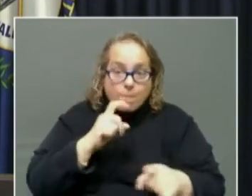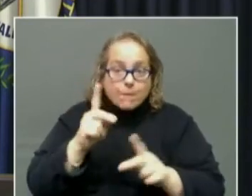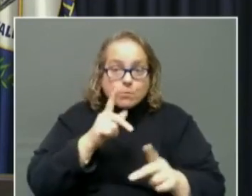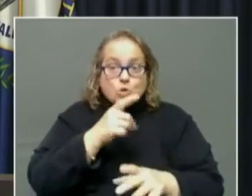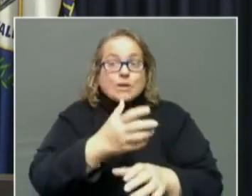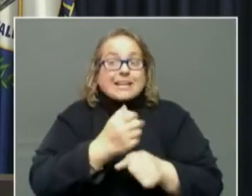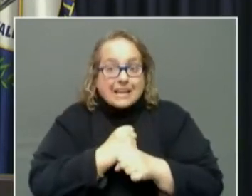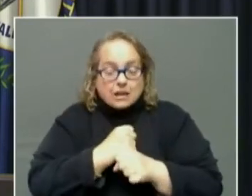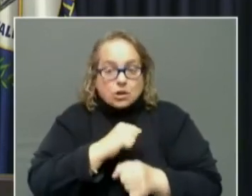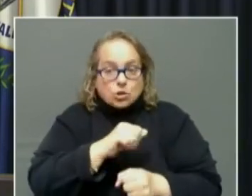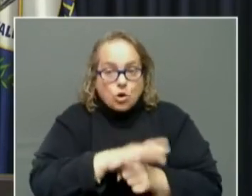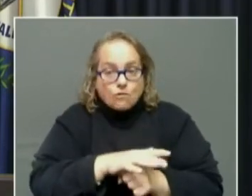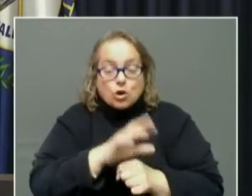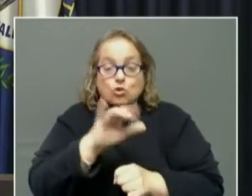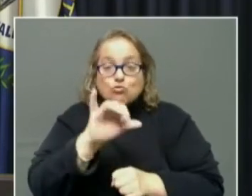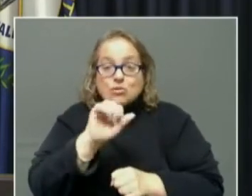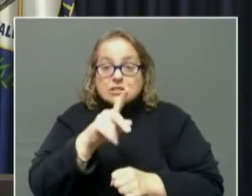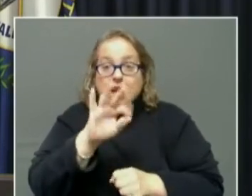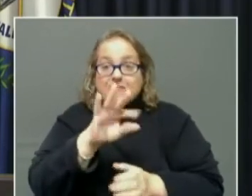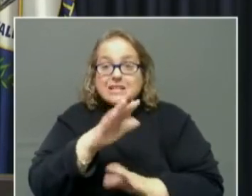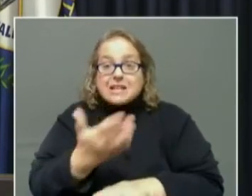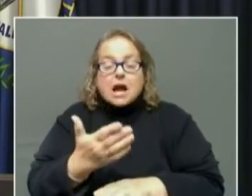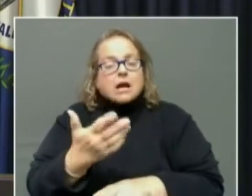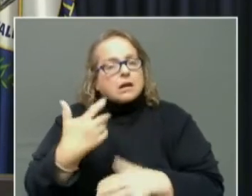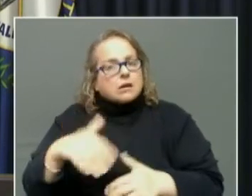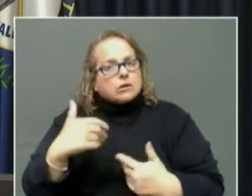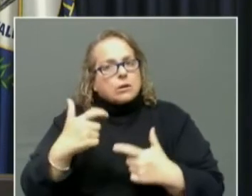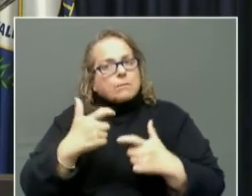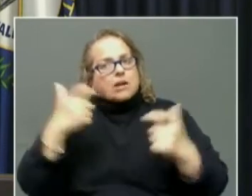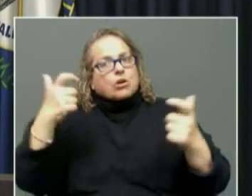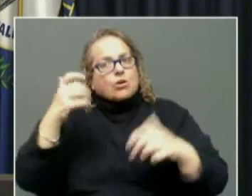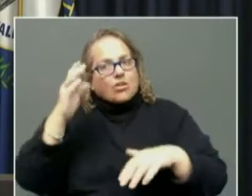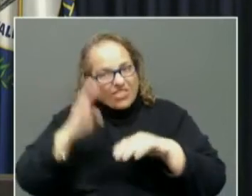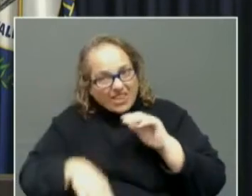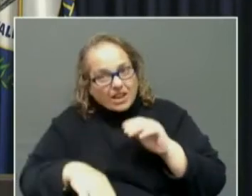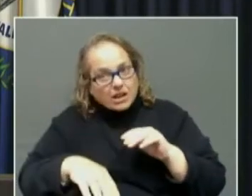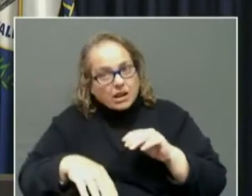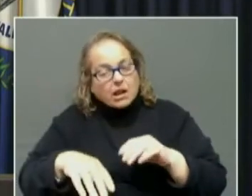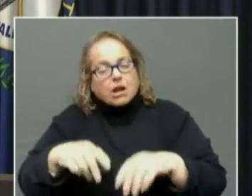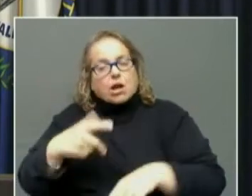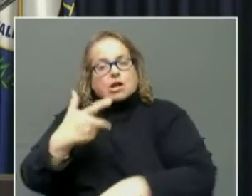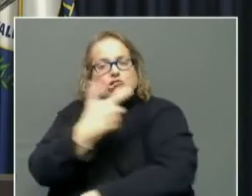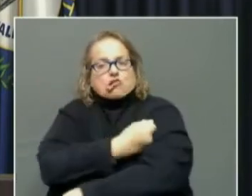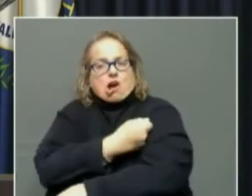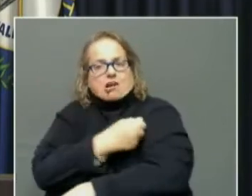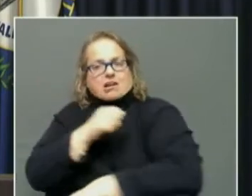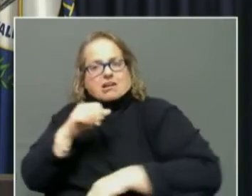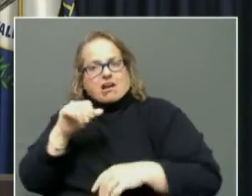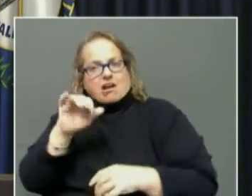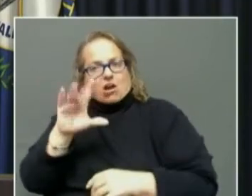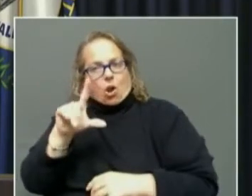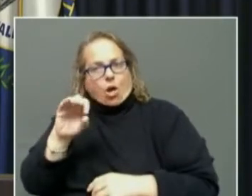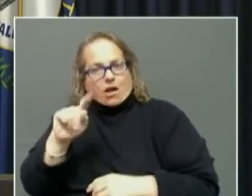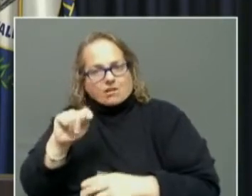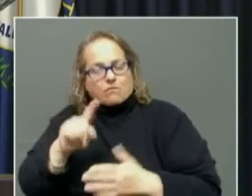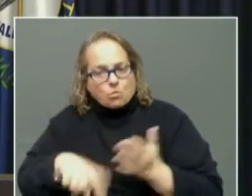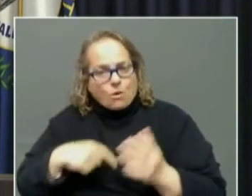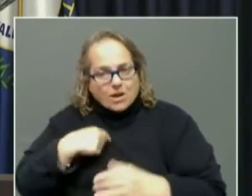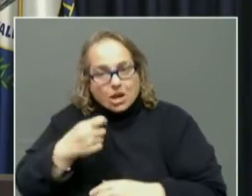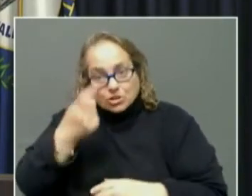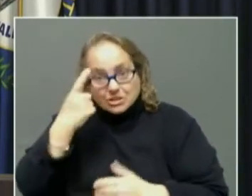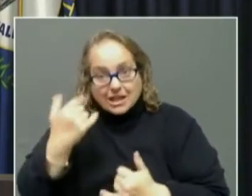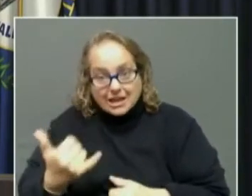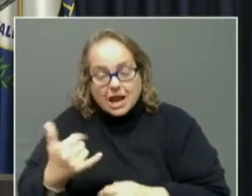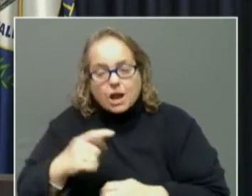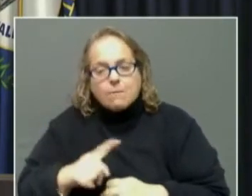dying is so much greater from COVID than getting this clot from what we've seen right now. We're, again, just going to have